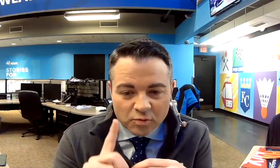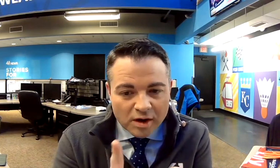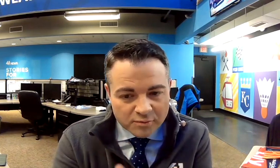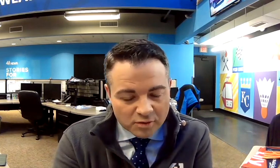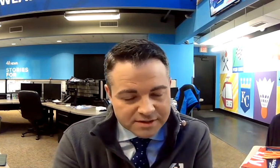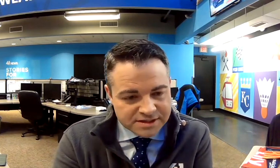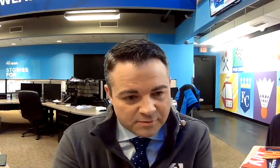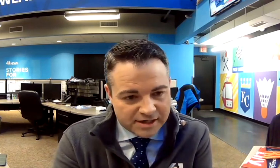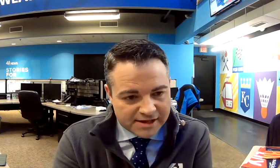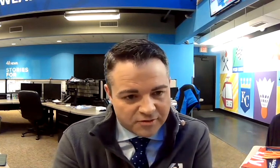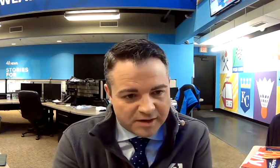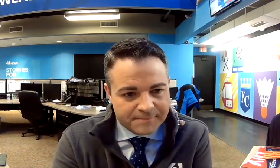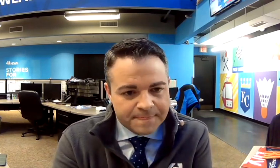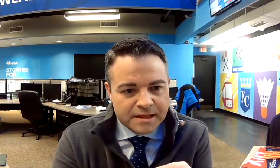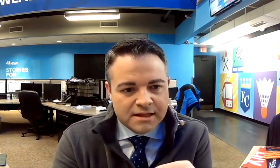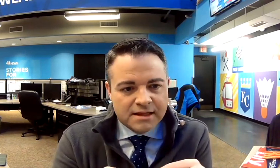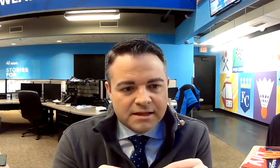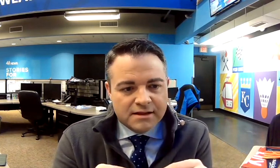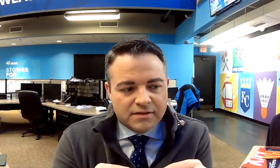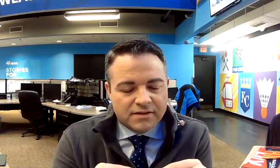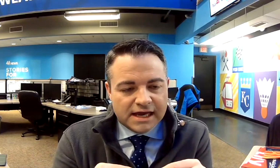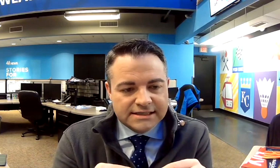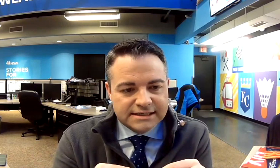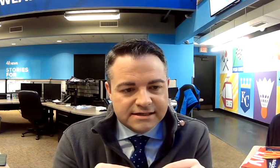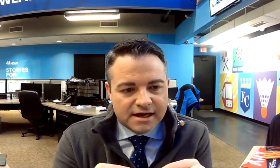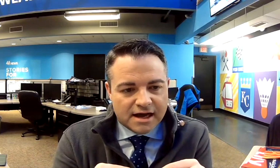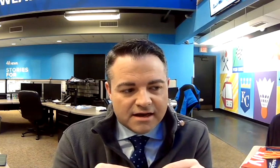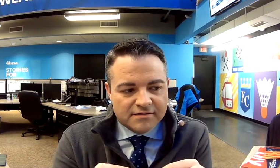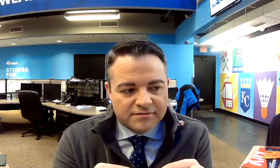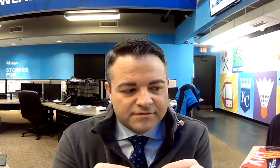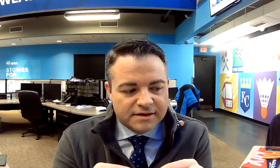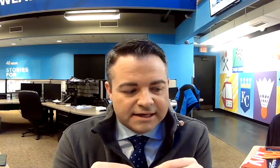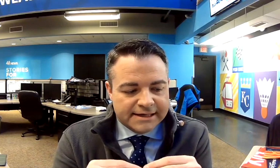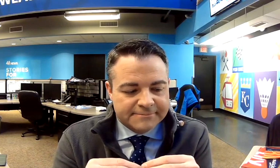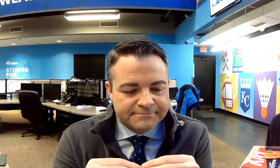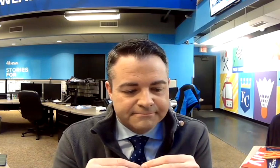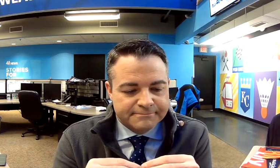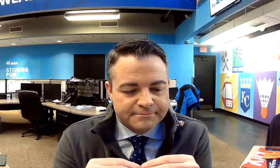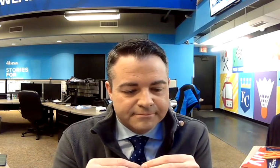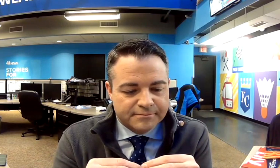There is one more question I wanted to ask you about, the idea of